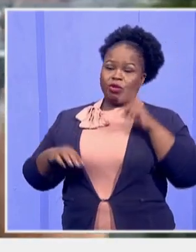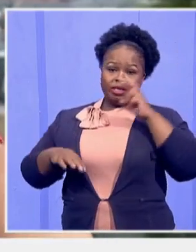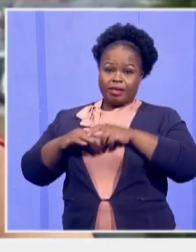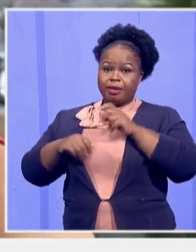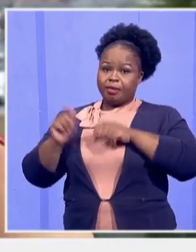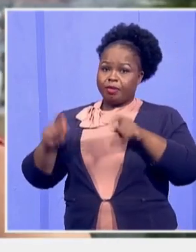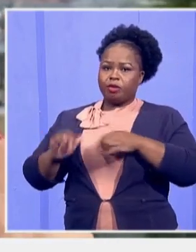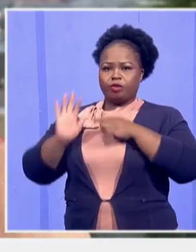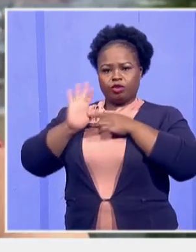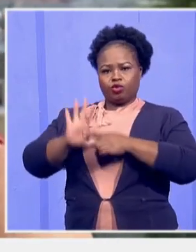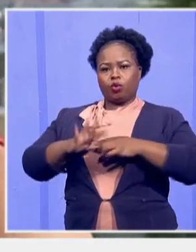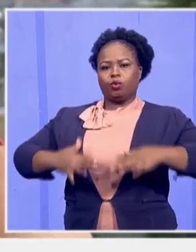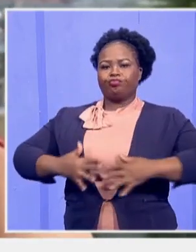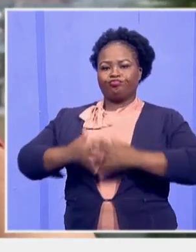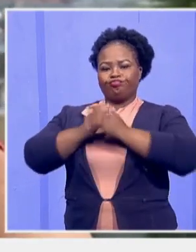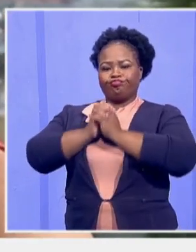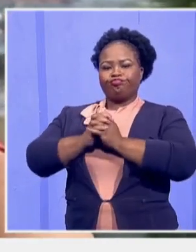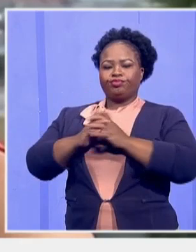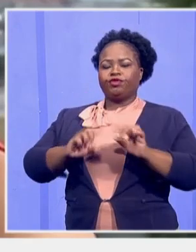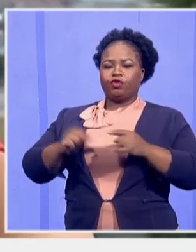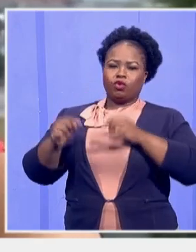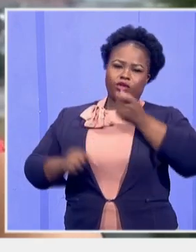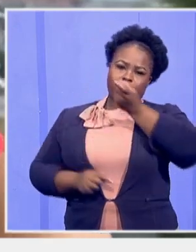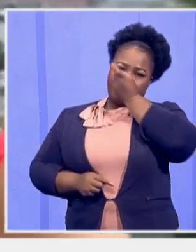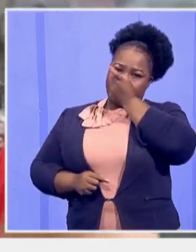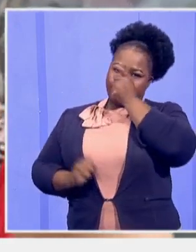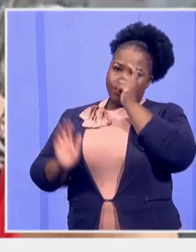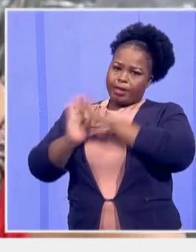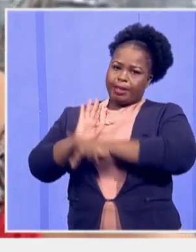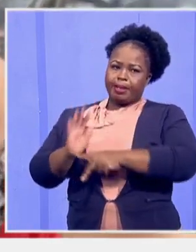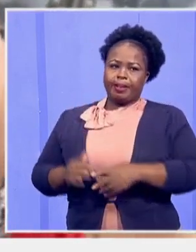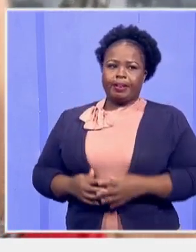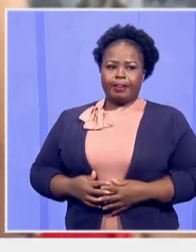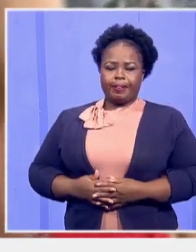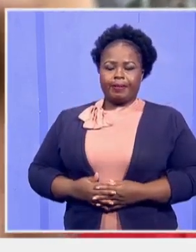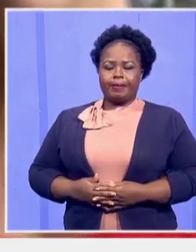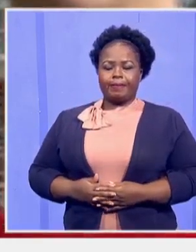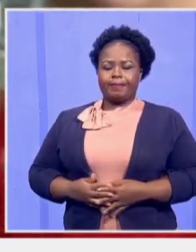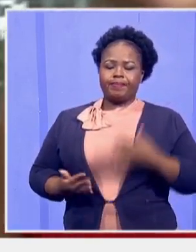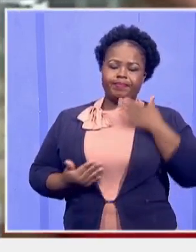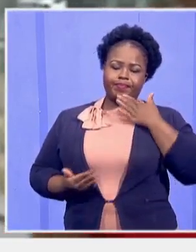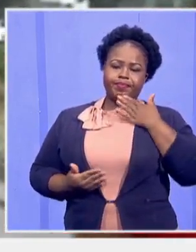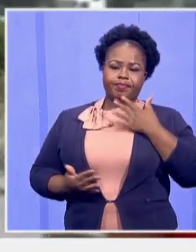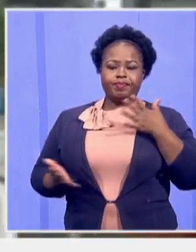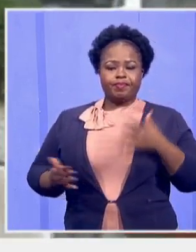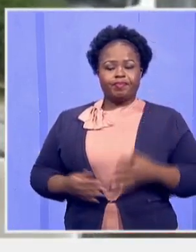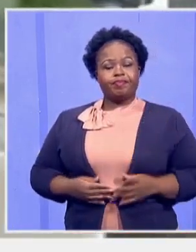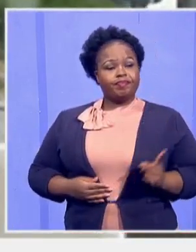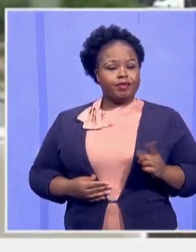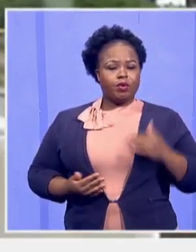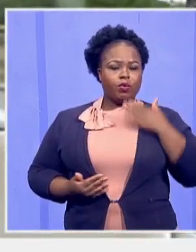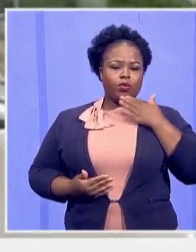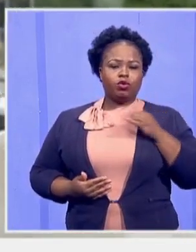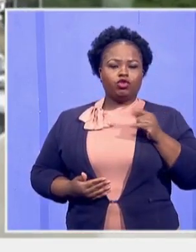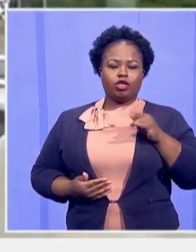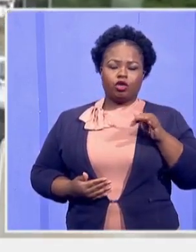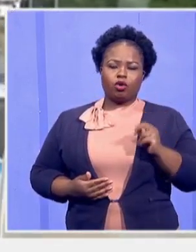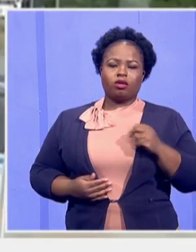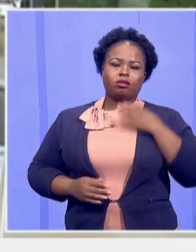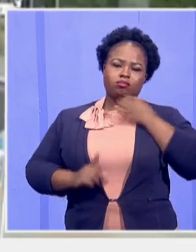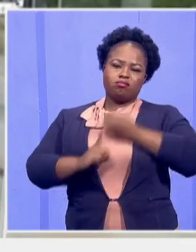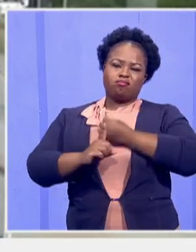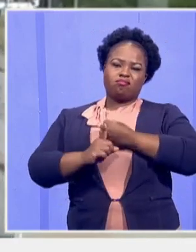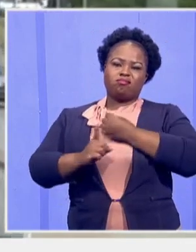show solidarity against poaching of rhinos. Sharon, thank you so much. That was Sharon Jessup, activist for